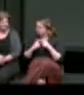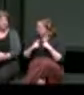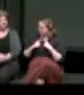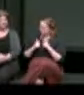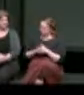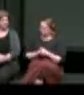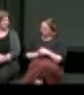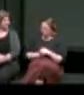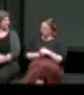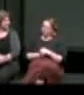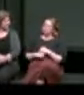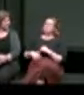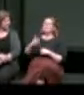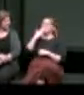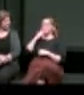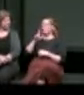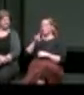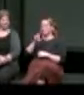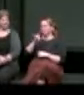Thank you, Lisa. Do